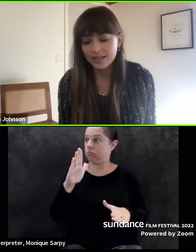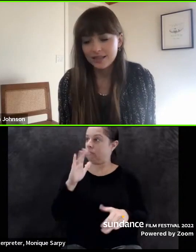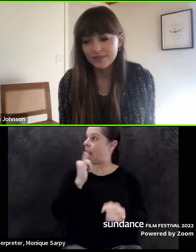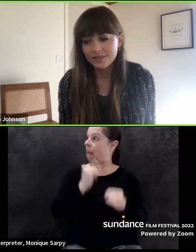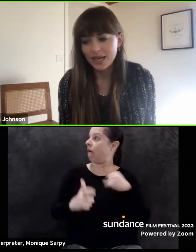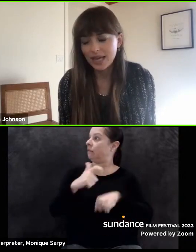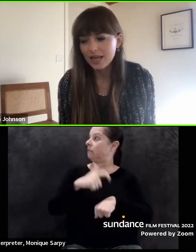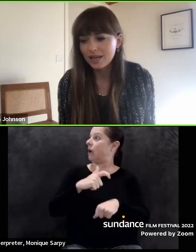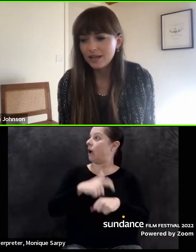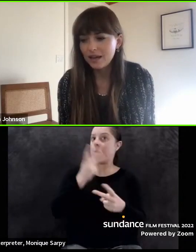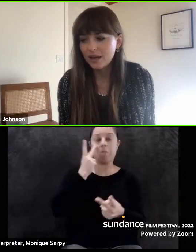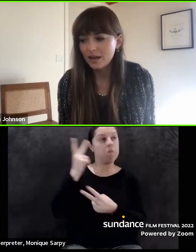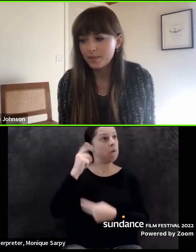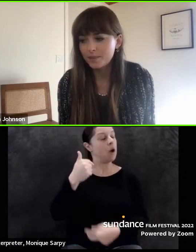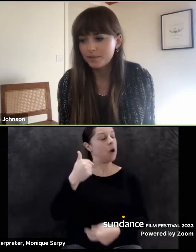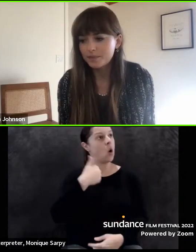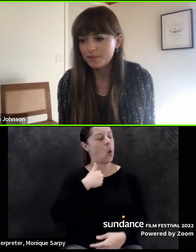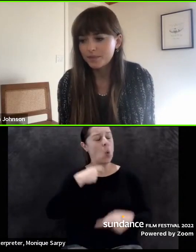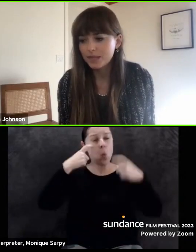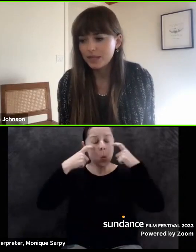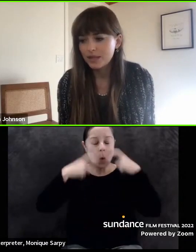I did. And then